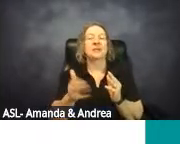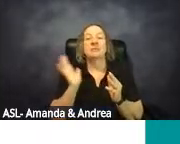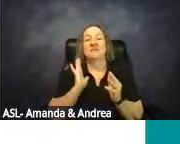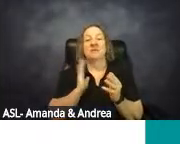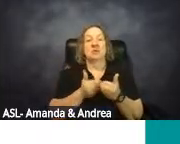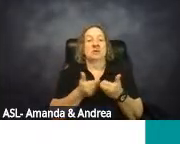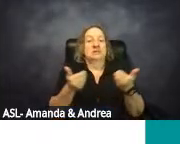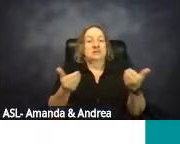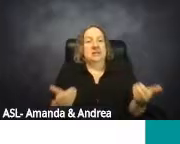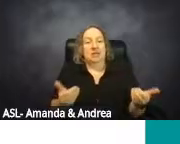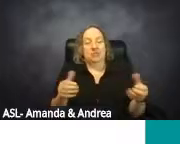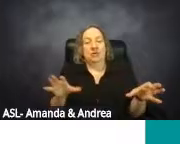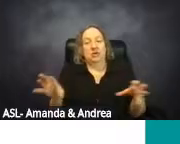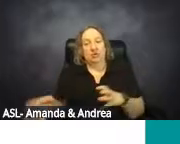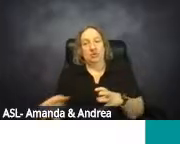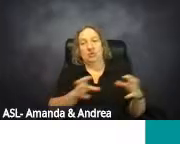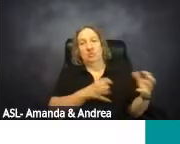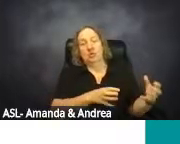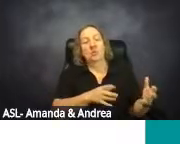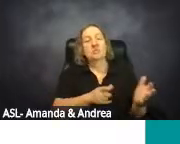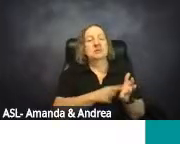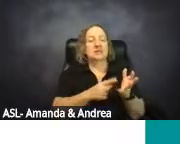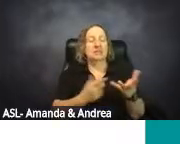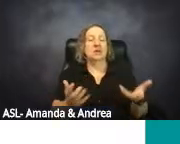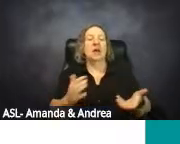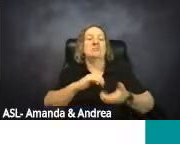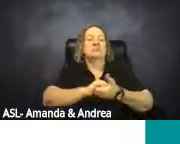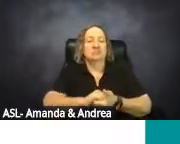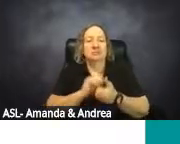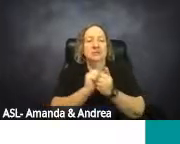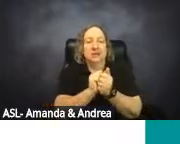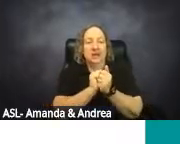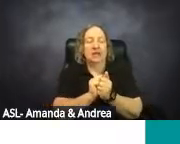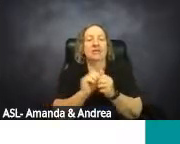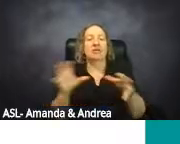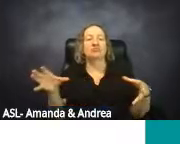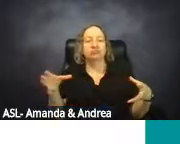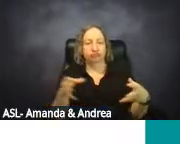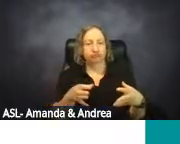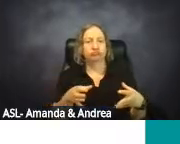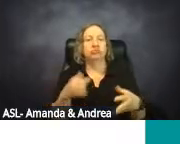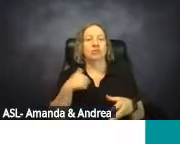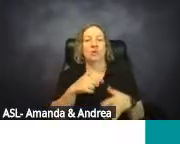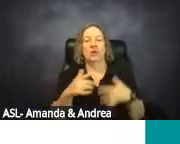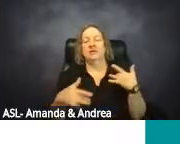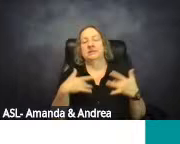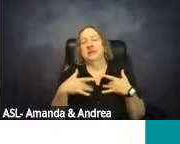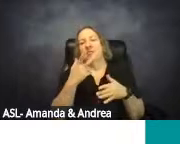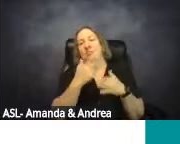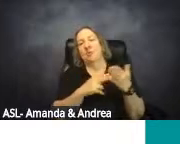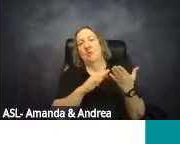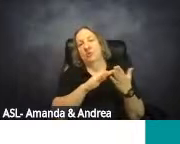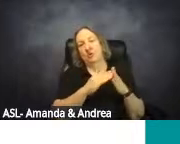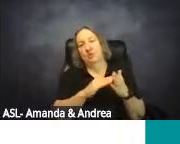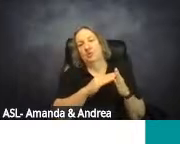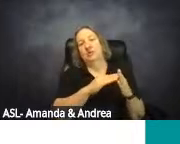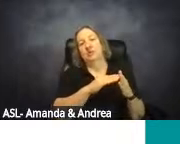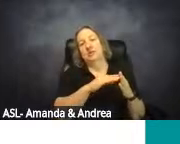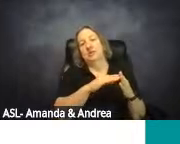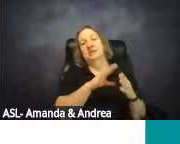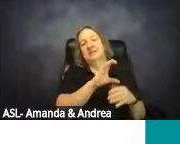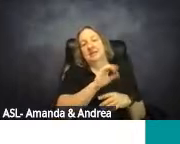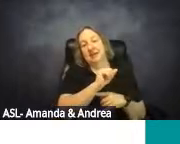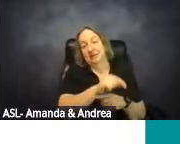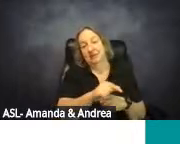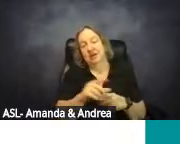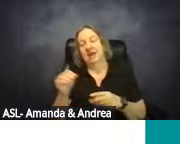then often coming together in joint space. And we're excited to have both community and equity advisory group members